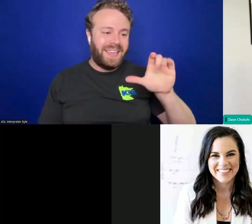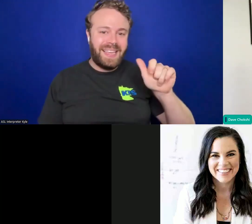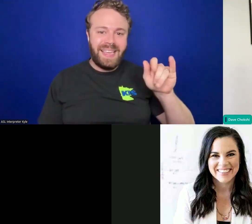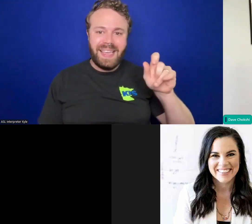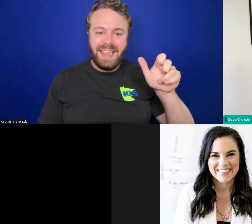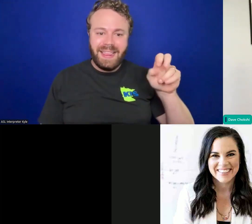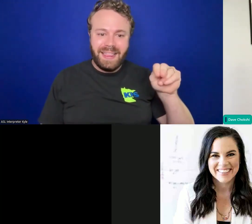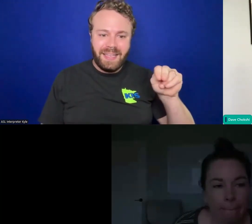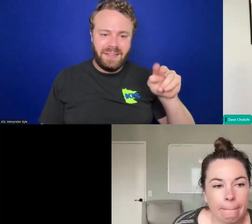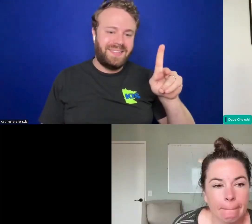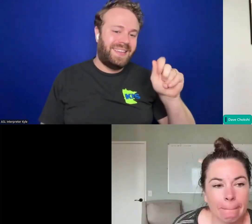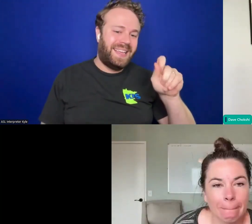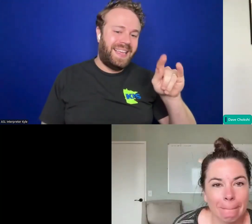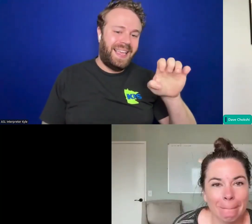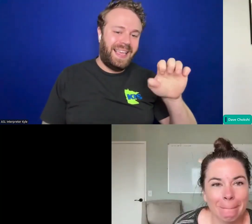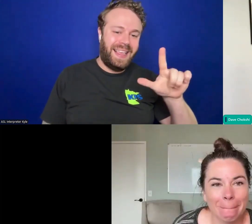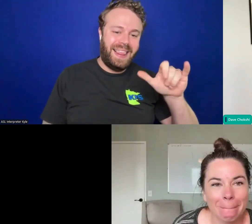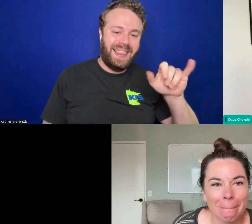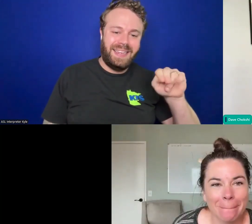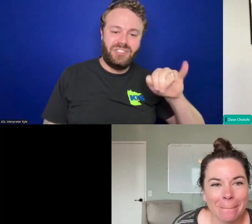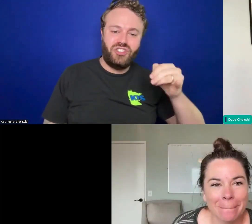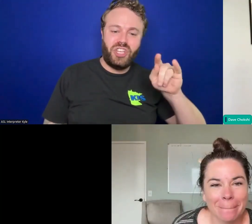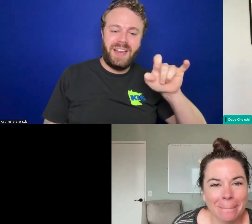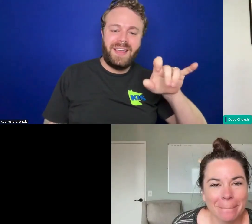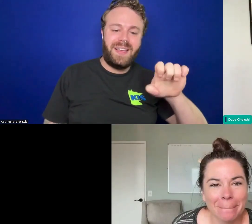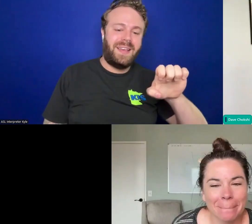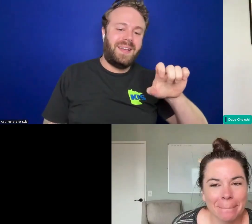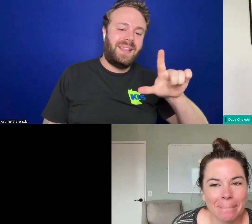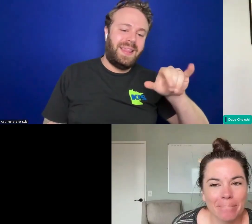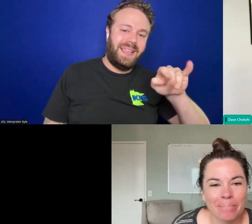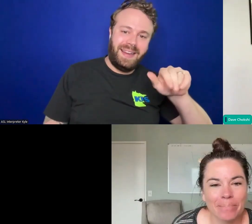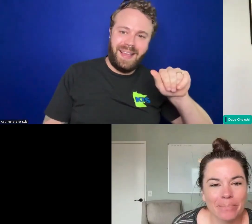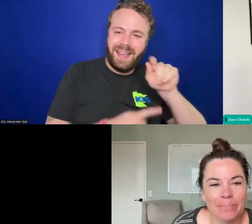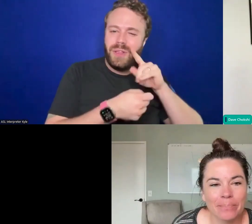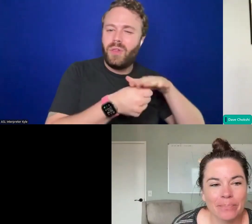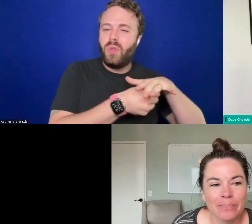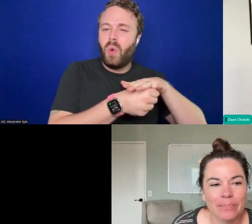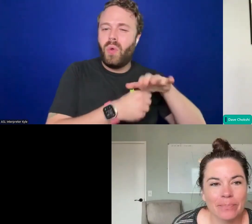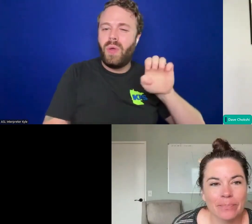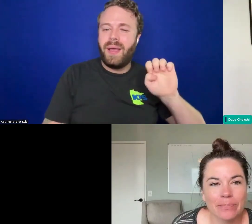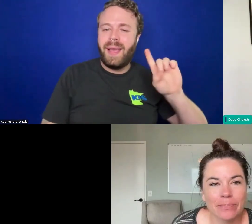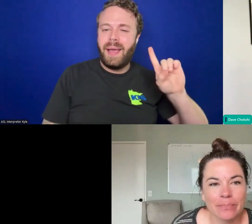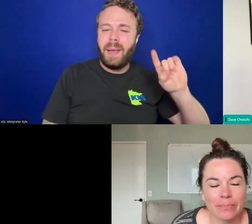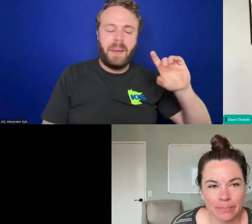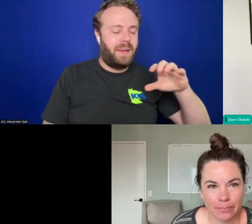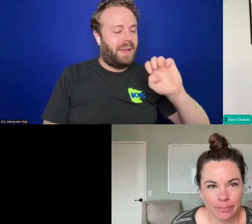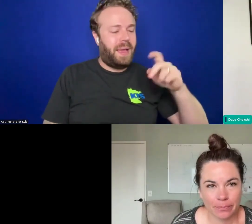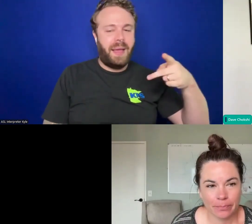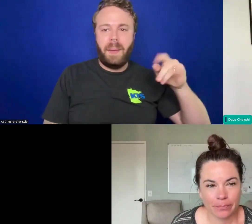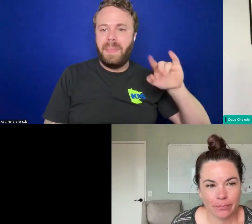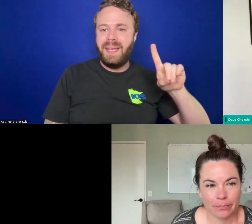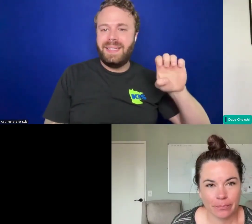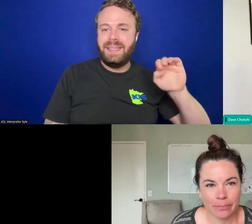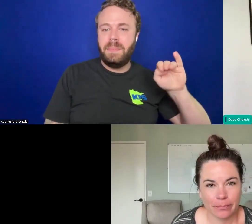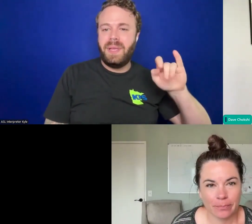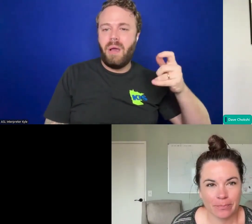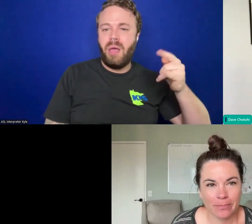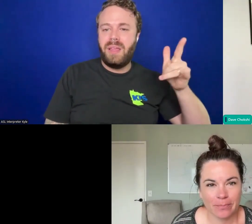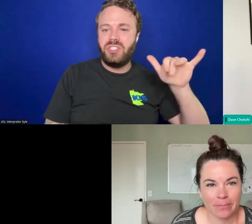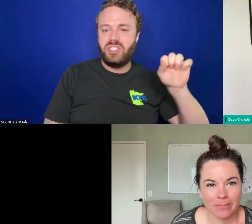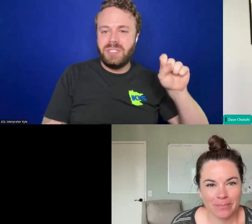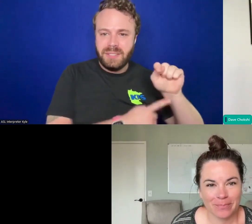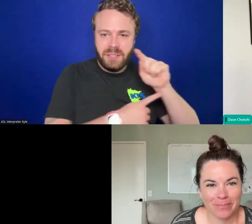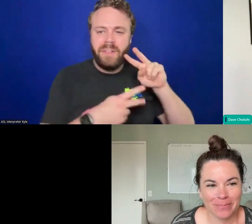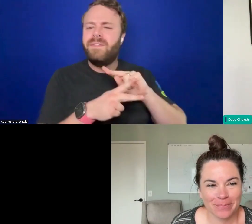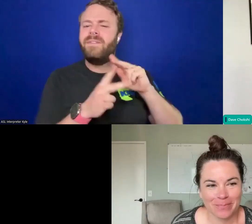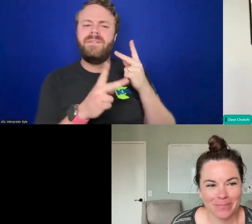local epidemiologist, to whom I'll hand it over to talk a little bit more about how we actually communicate this information without adding